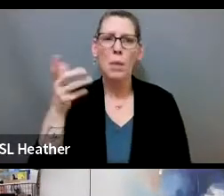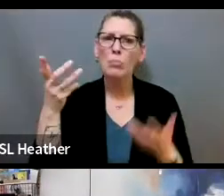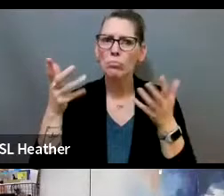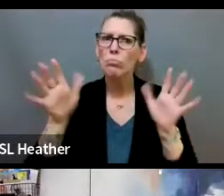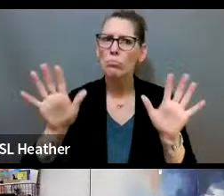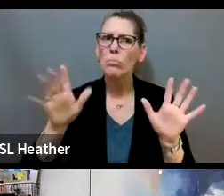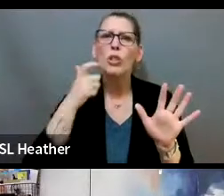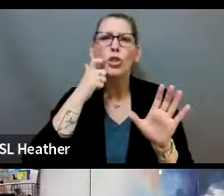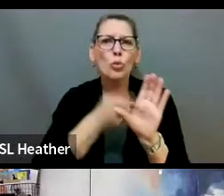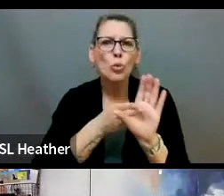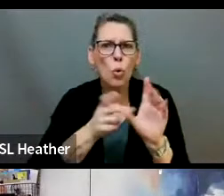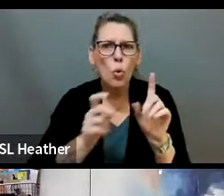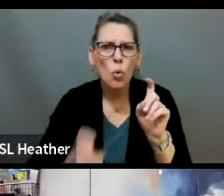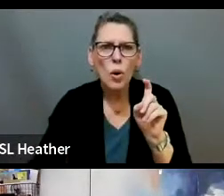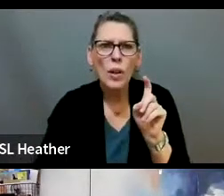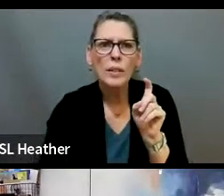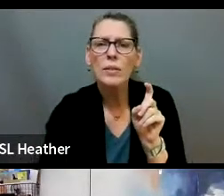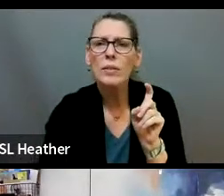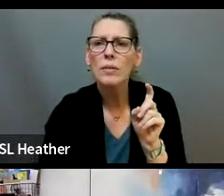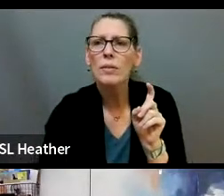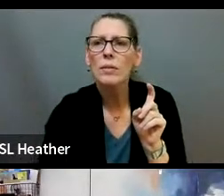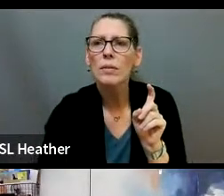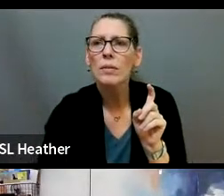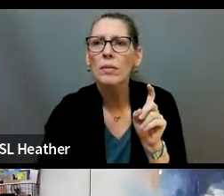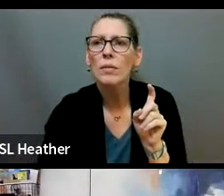just joined. Tom?